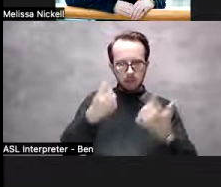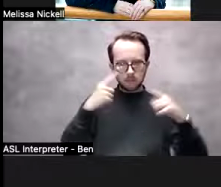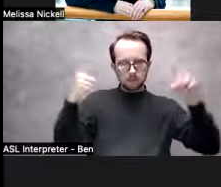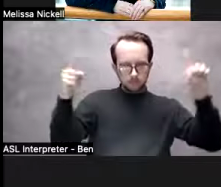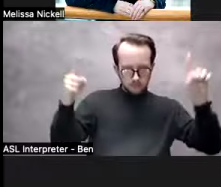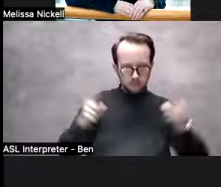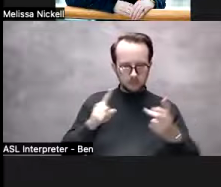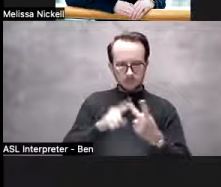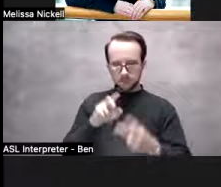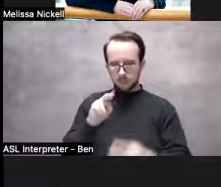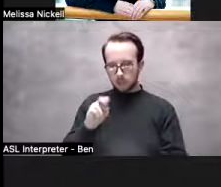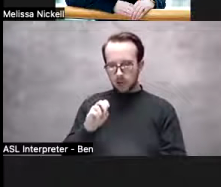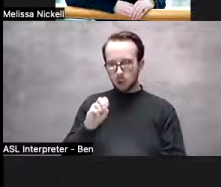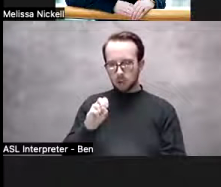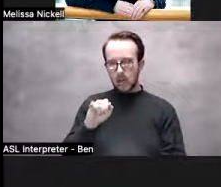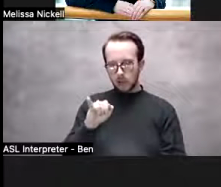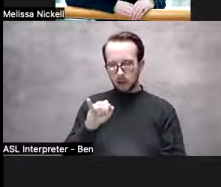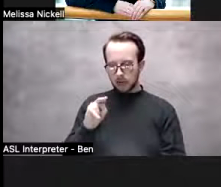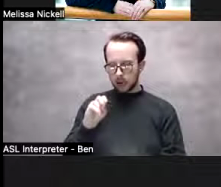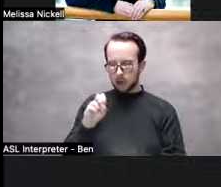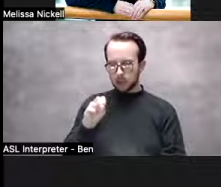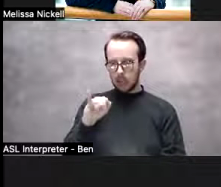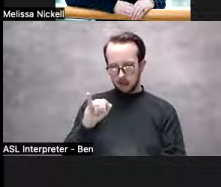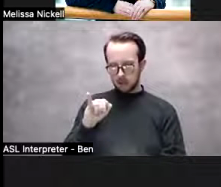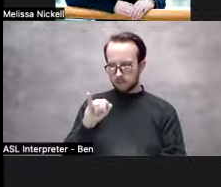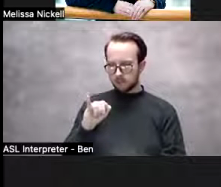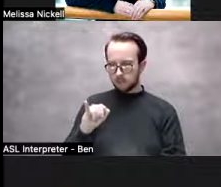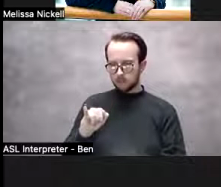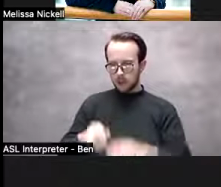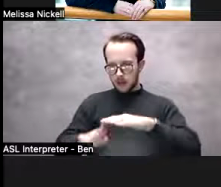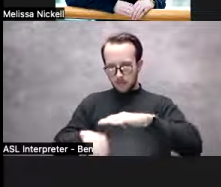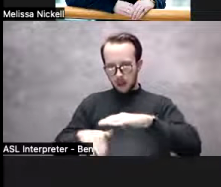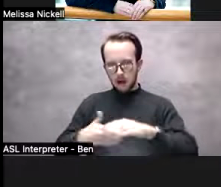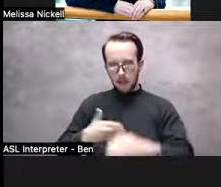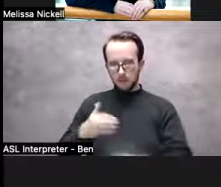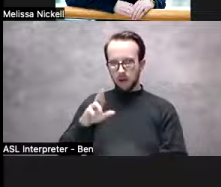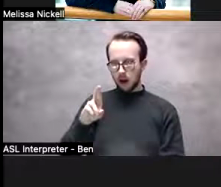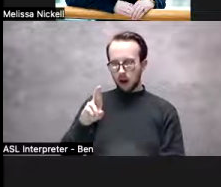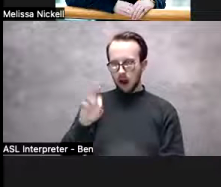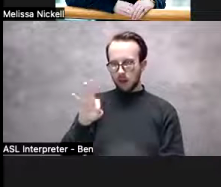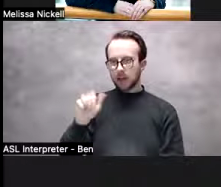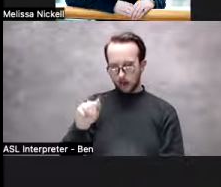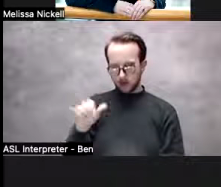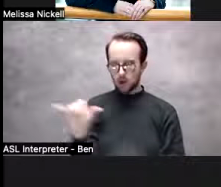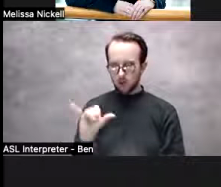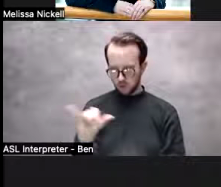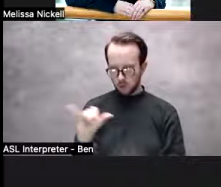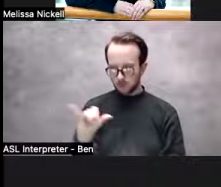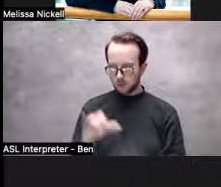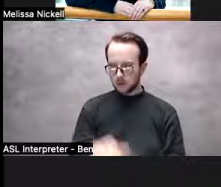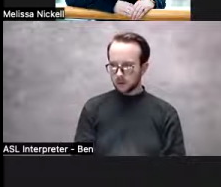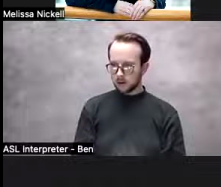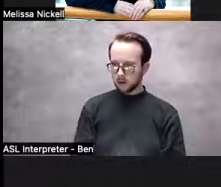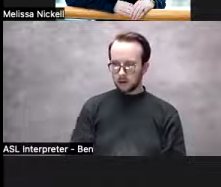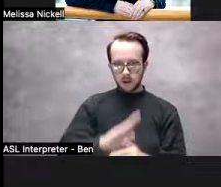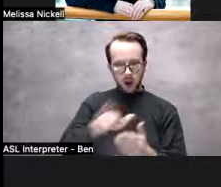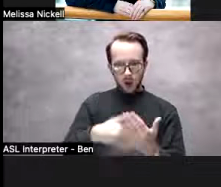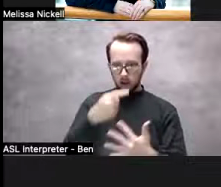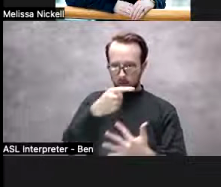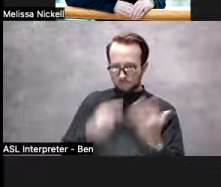no size or notices. Or down here, we have an RFA as well, all that have some aspect